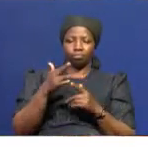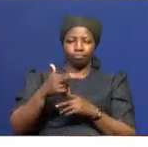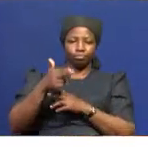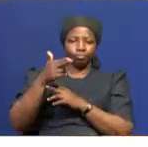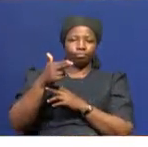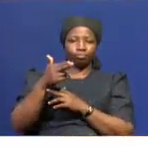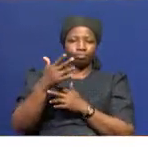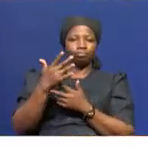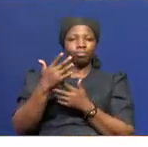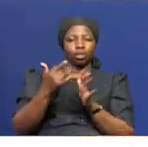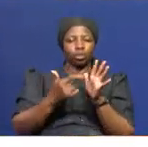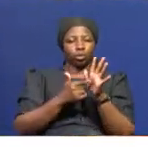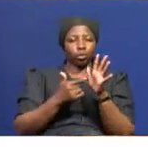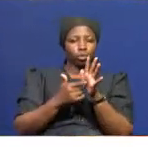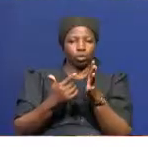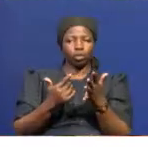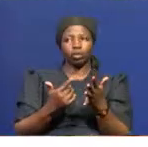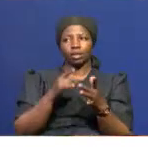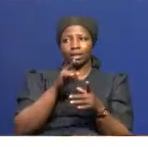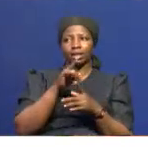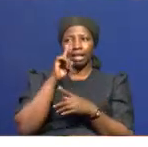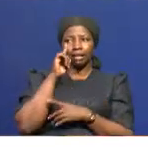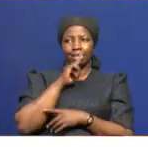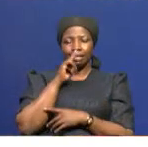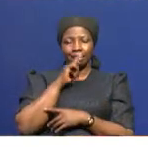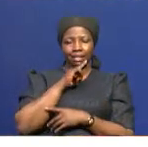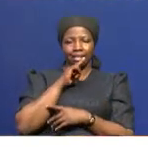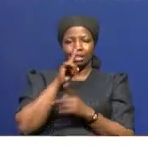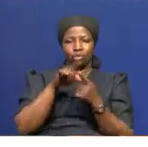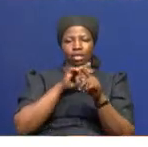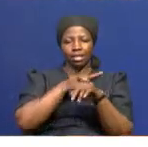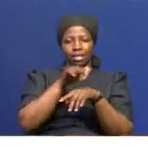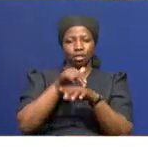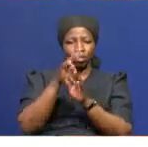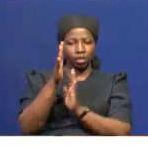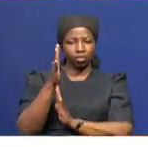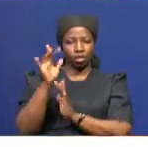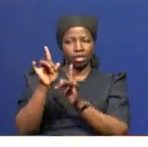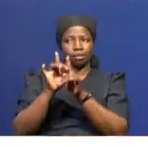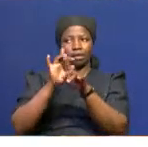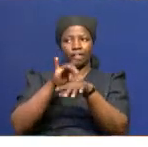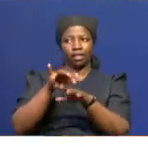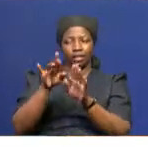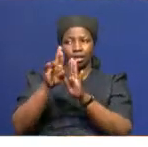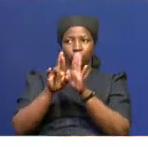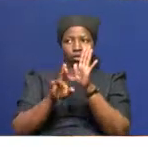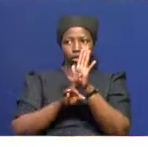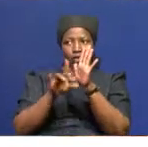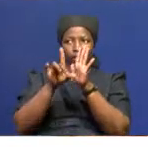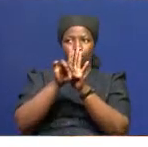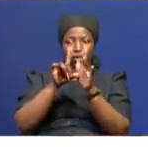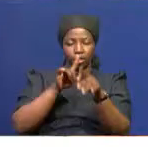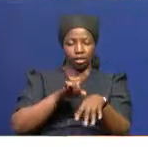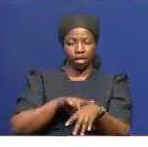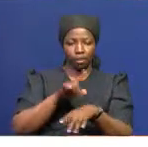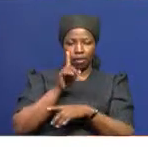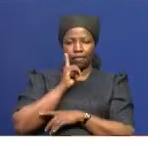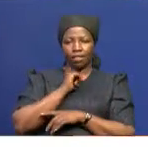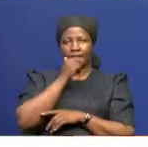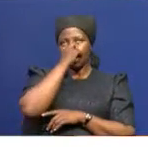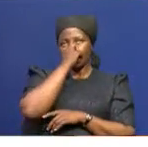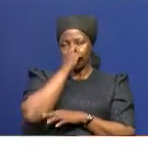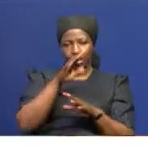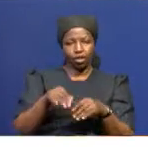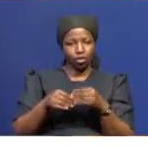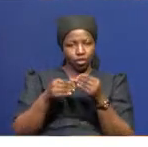acts not only threaten national security, but also undermine rule of law. In conclusion, I wish to